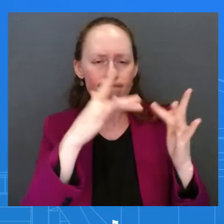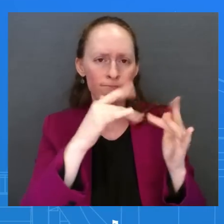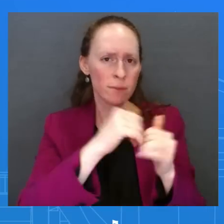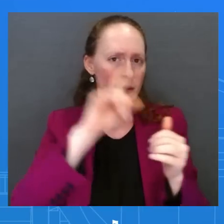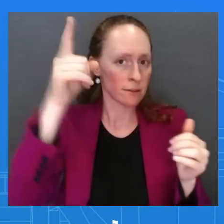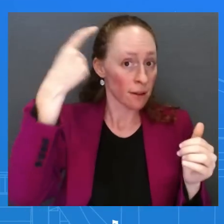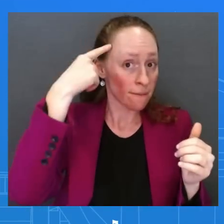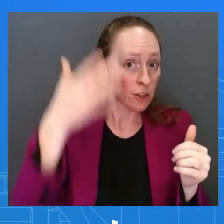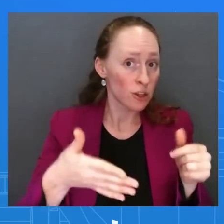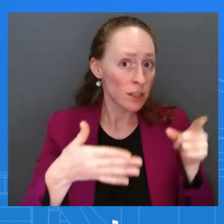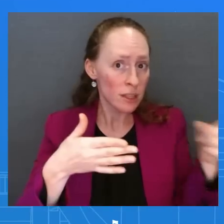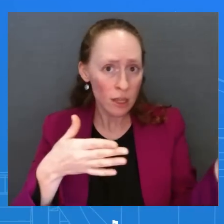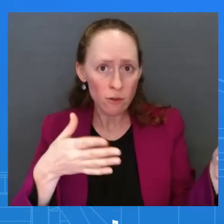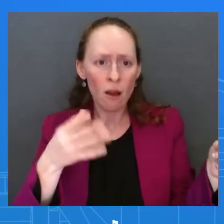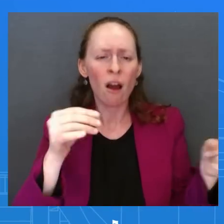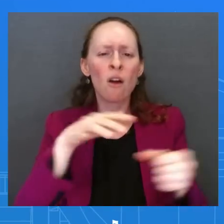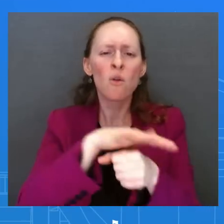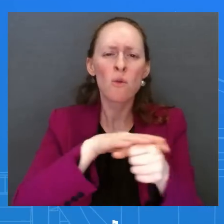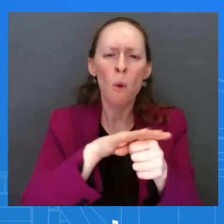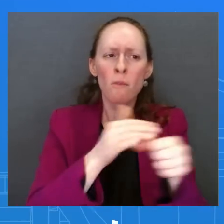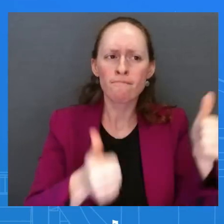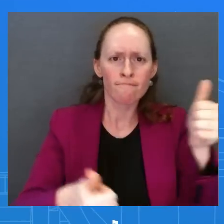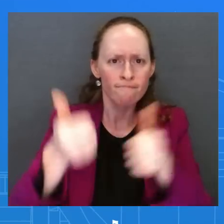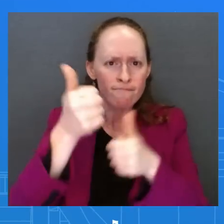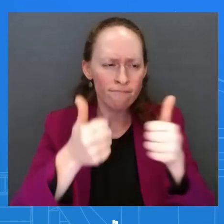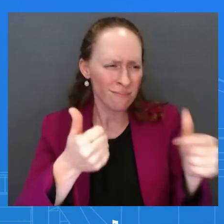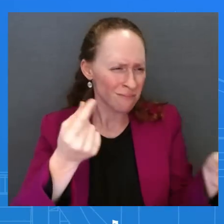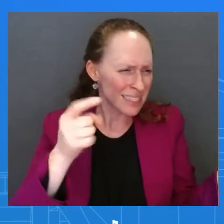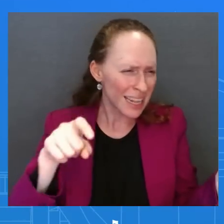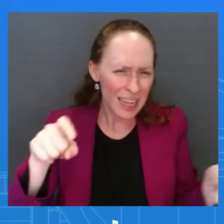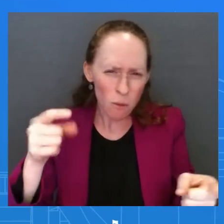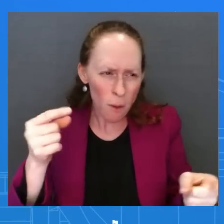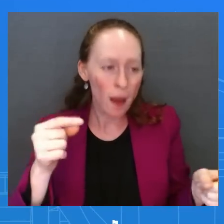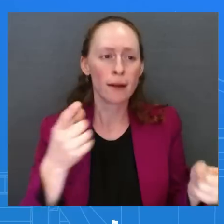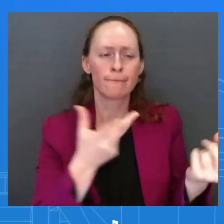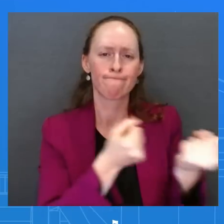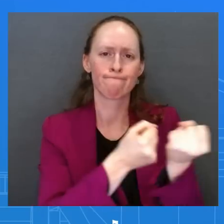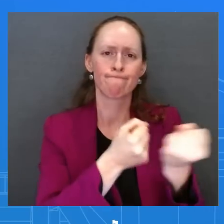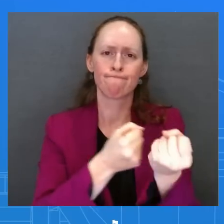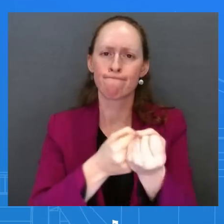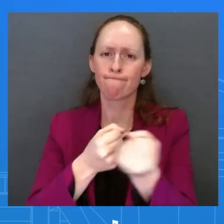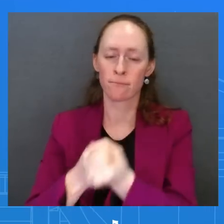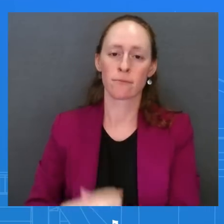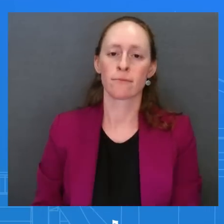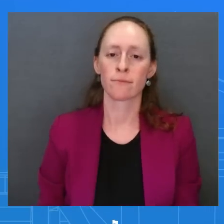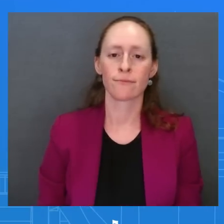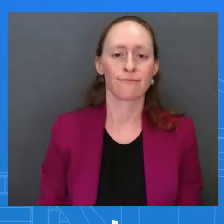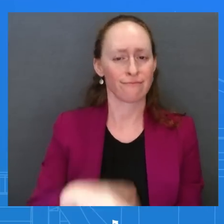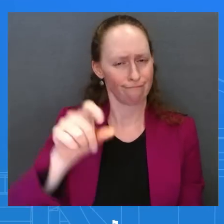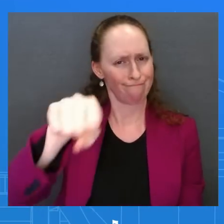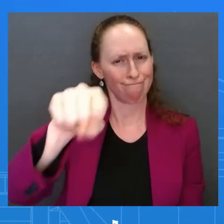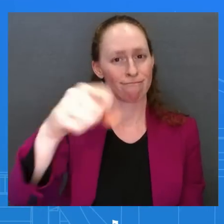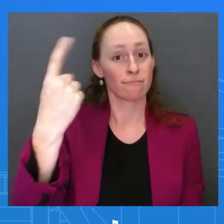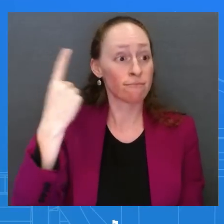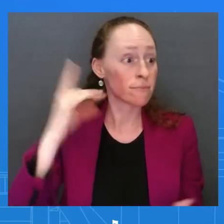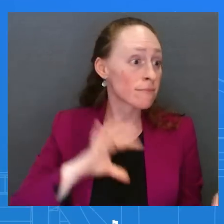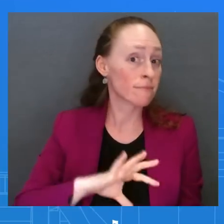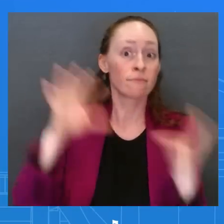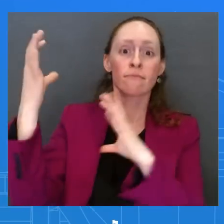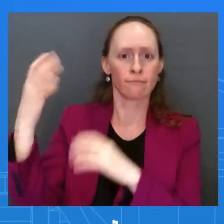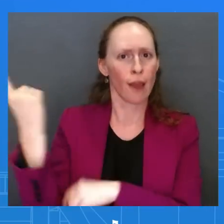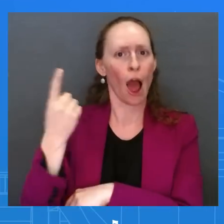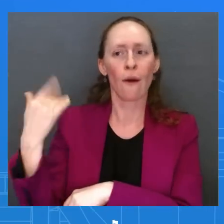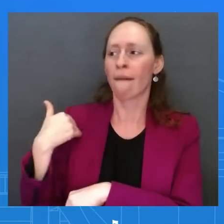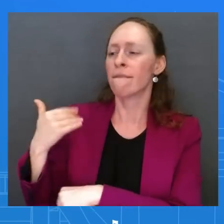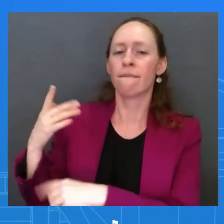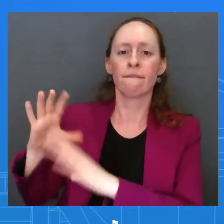response. And obviously, as always, whenever something like this happens, the White House is ready and to offer any federal assistance.